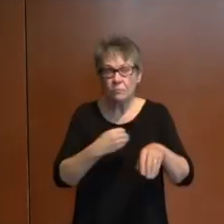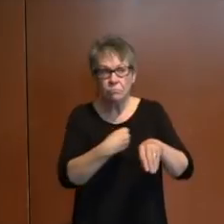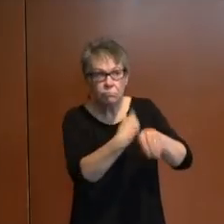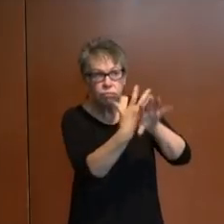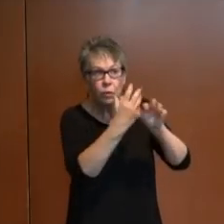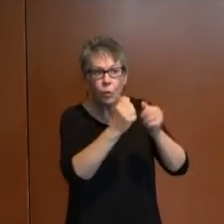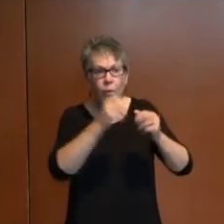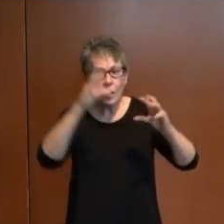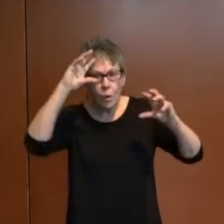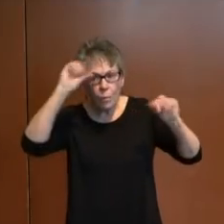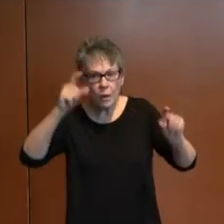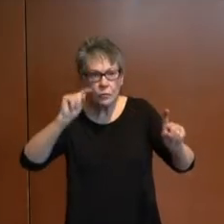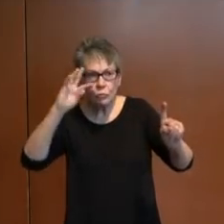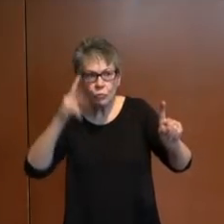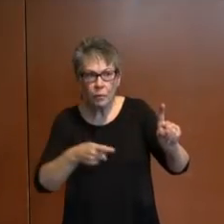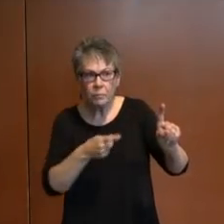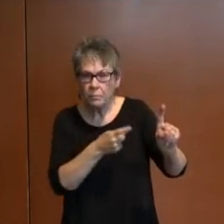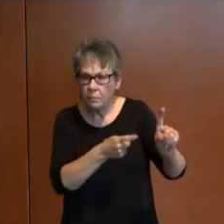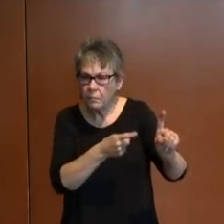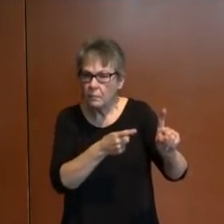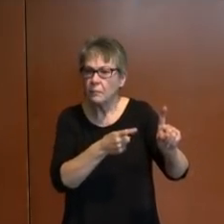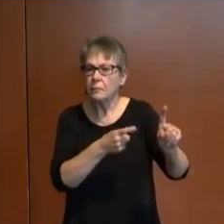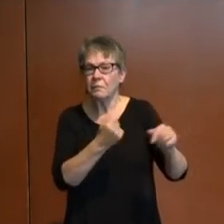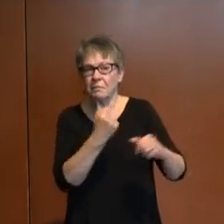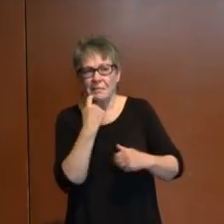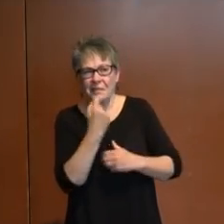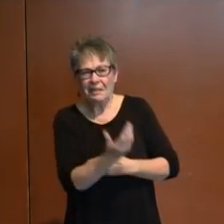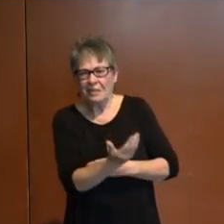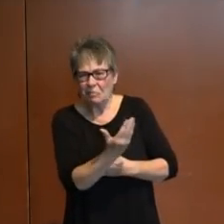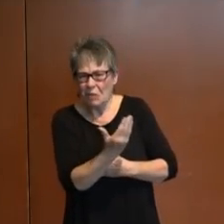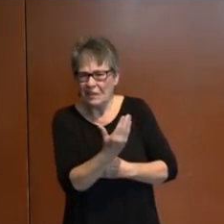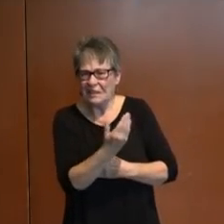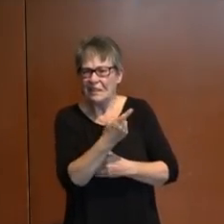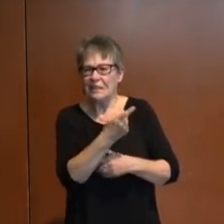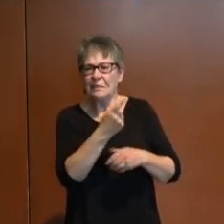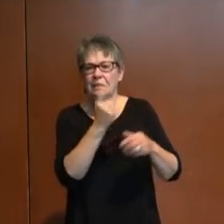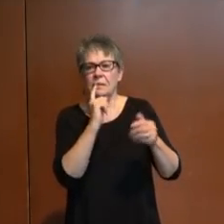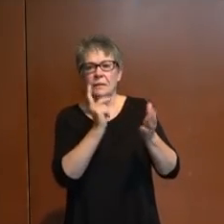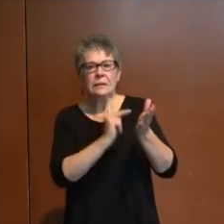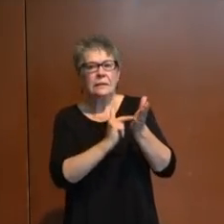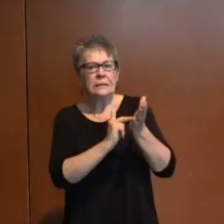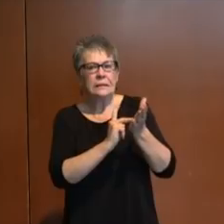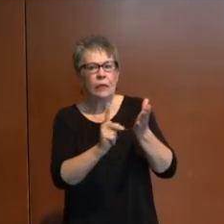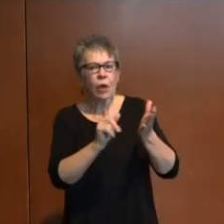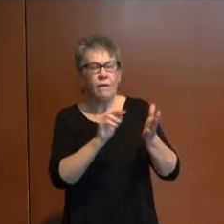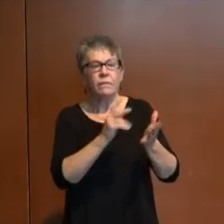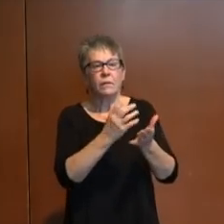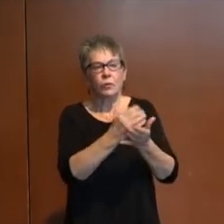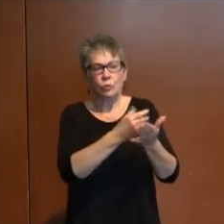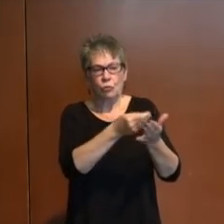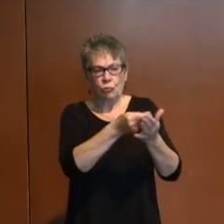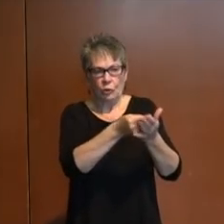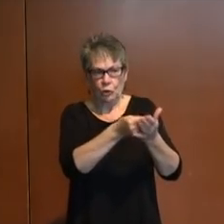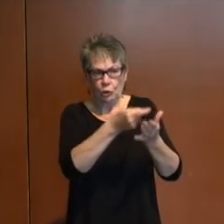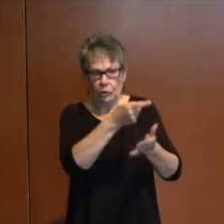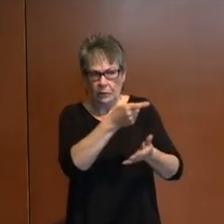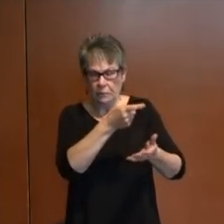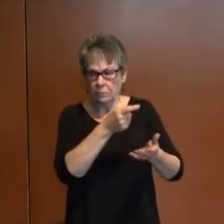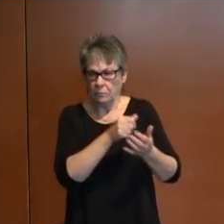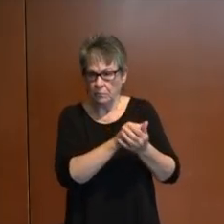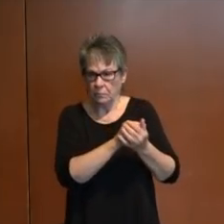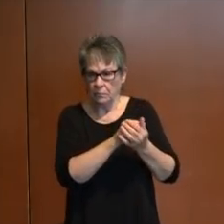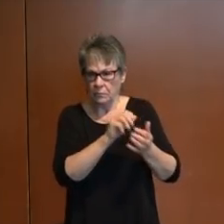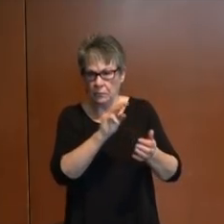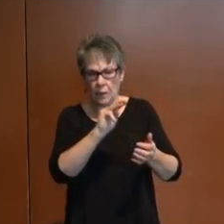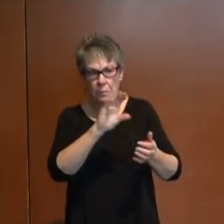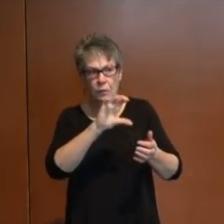and advisors, Secretary of the Treasury Steve Mnuchin, Secretary of Health and Human Services Alex